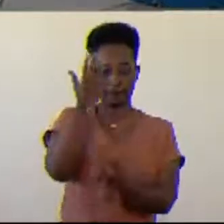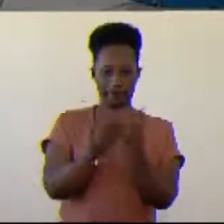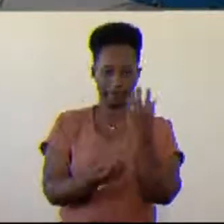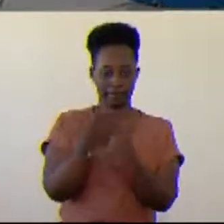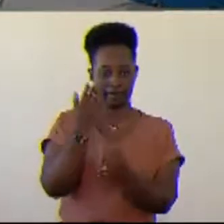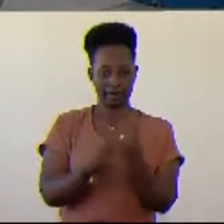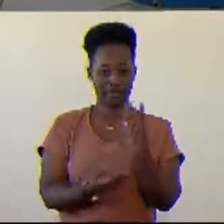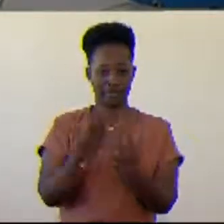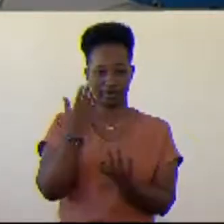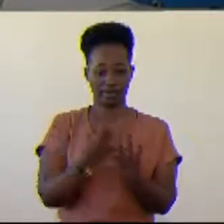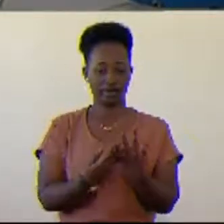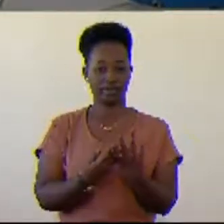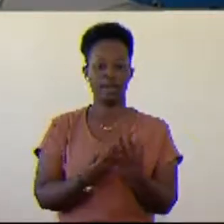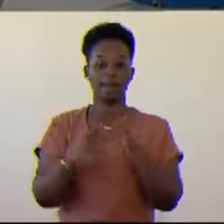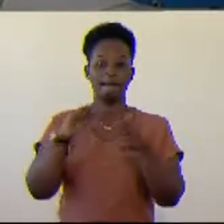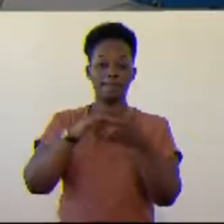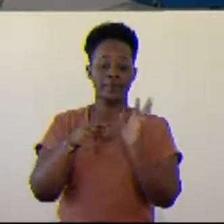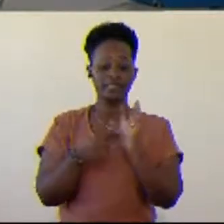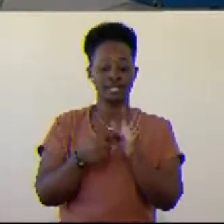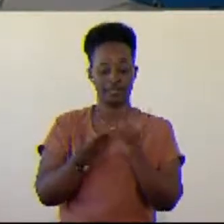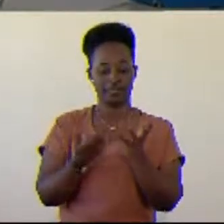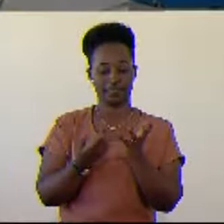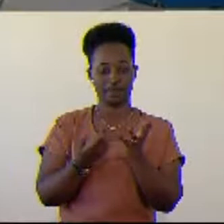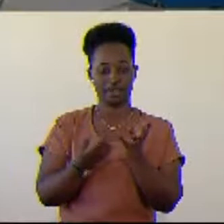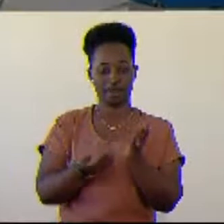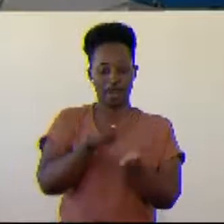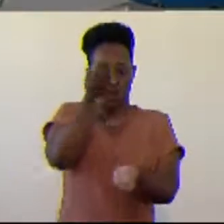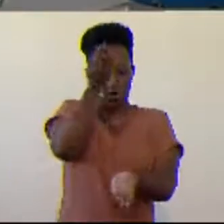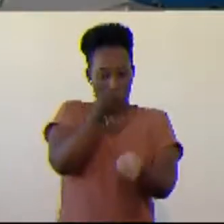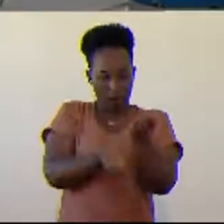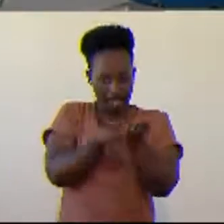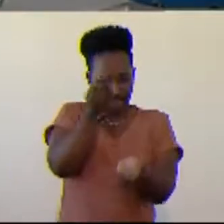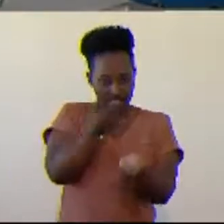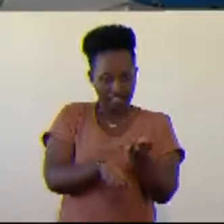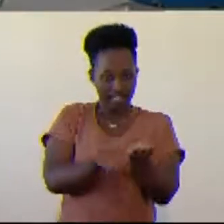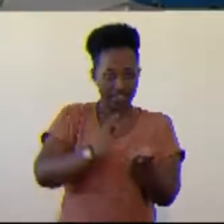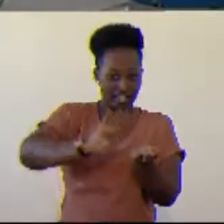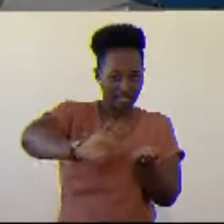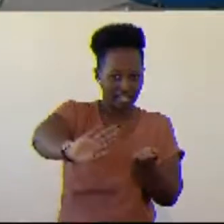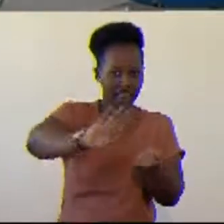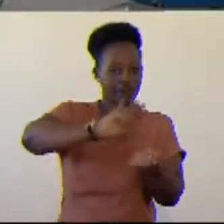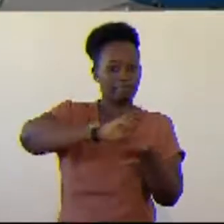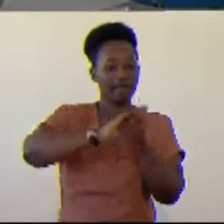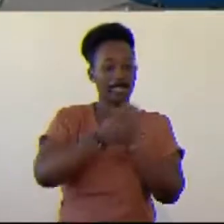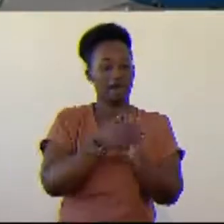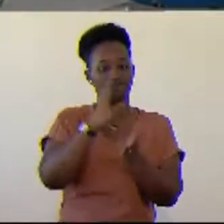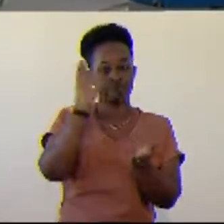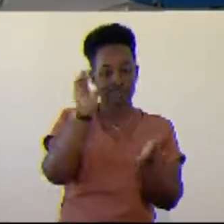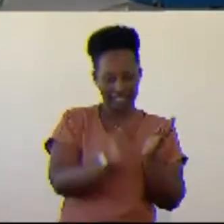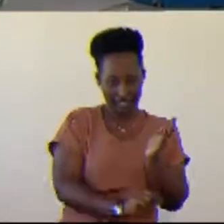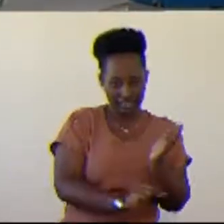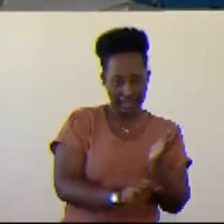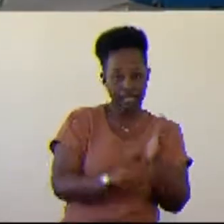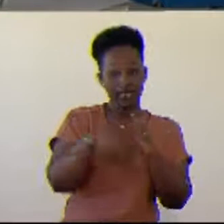end burns, it means the weight on the other side is going to become less. And when the weight is less, this side